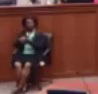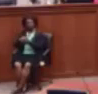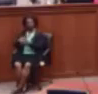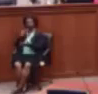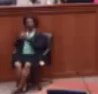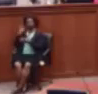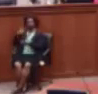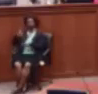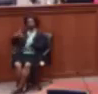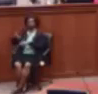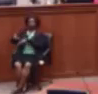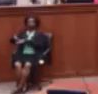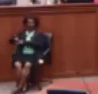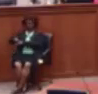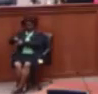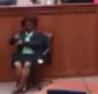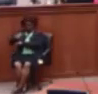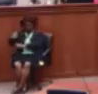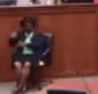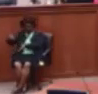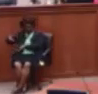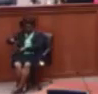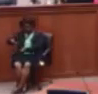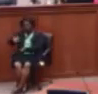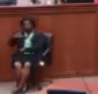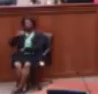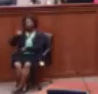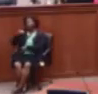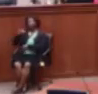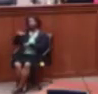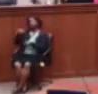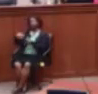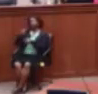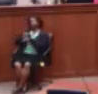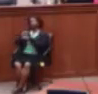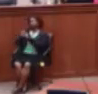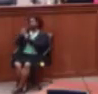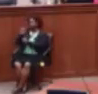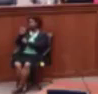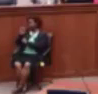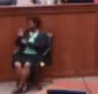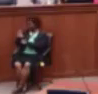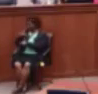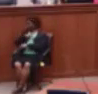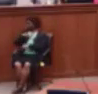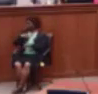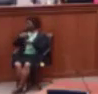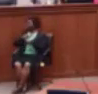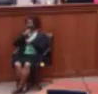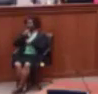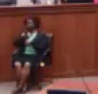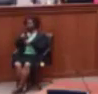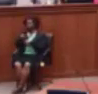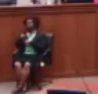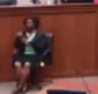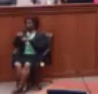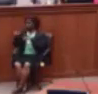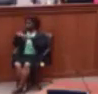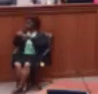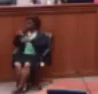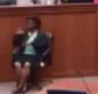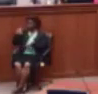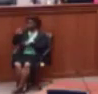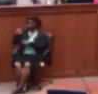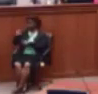lower-tiered regional credentials, have the department, again, work with the IBC Council to ensure that these regional